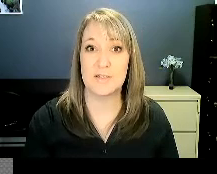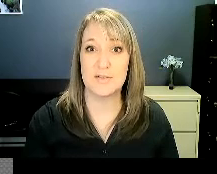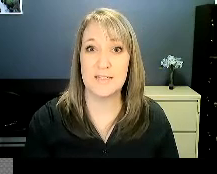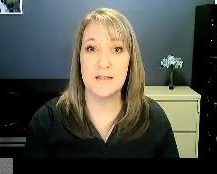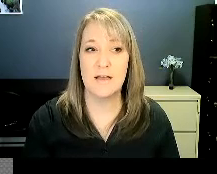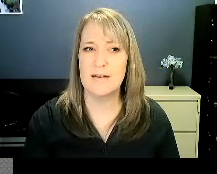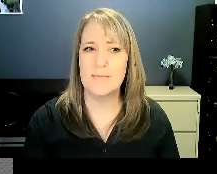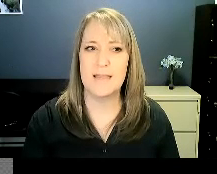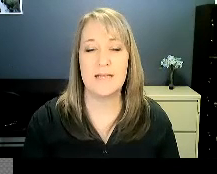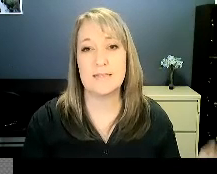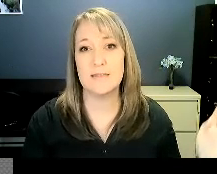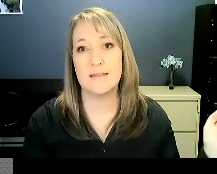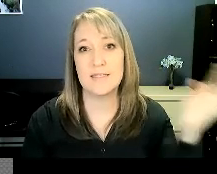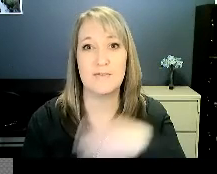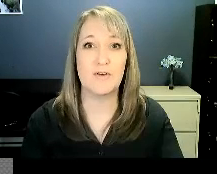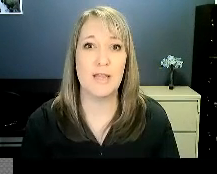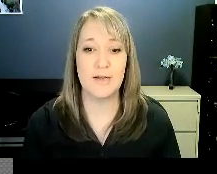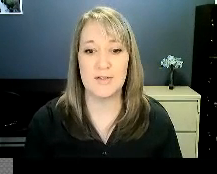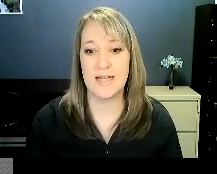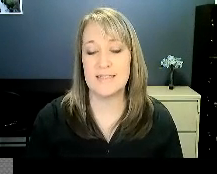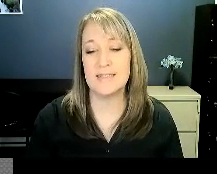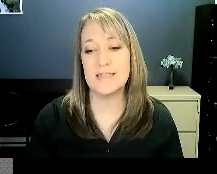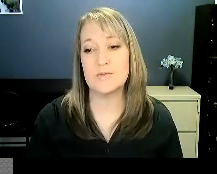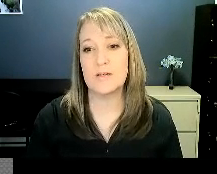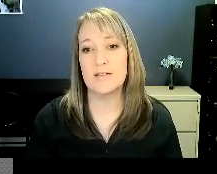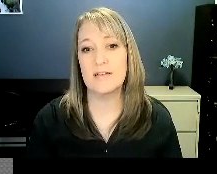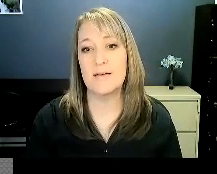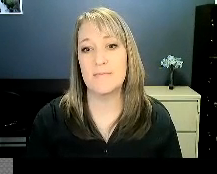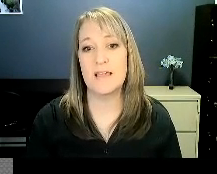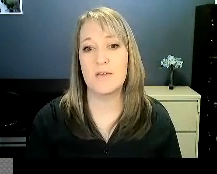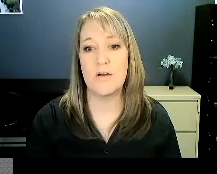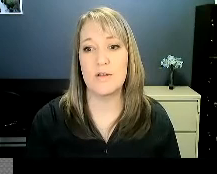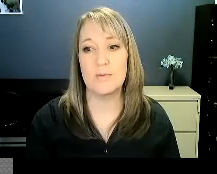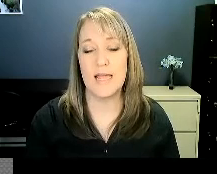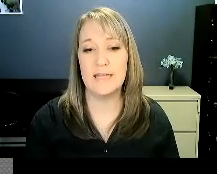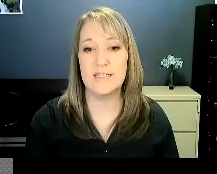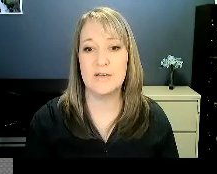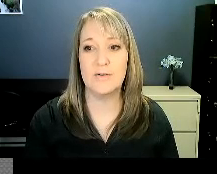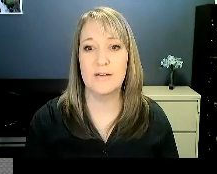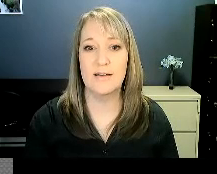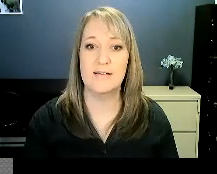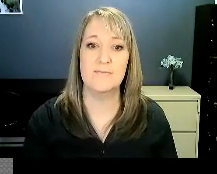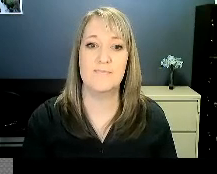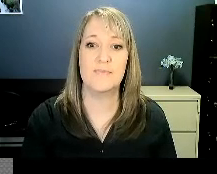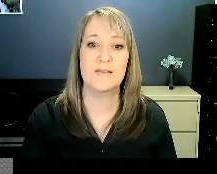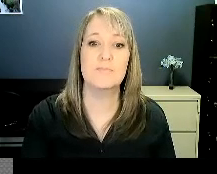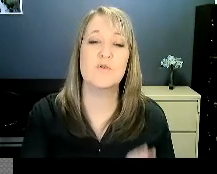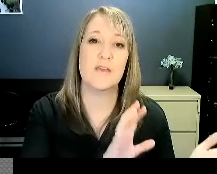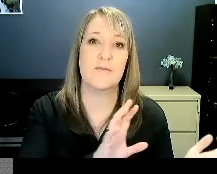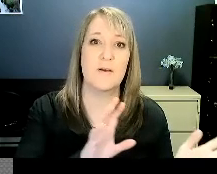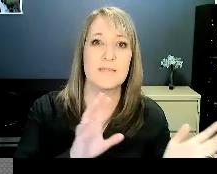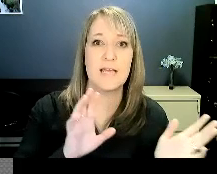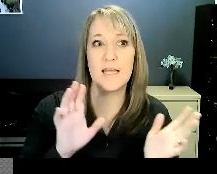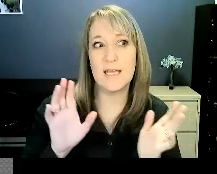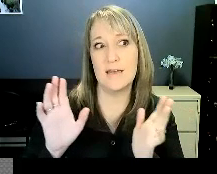sentence structures. And that's for later classes. This will get you on your way to